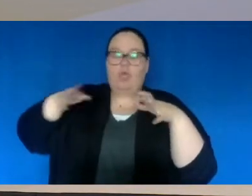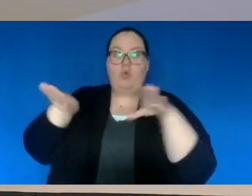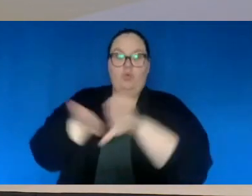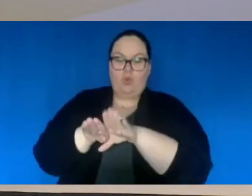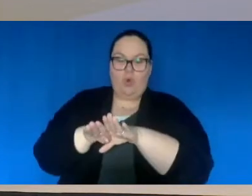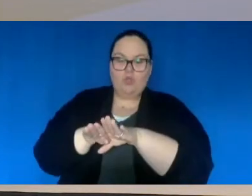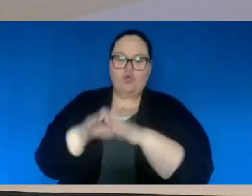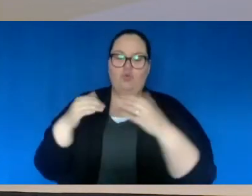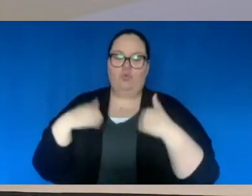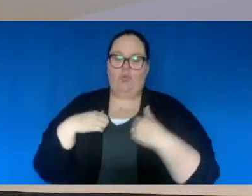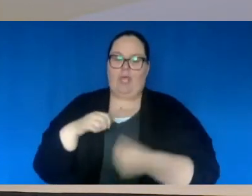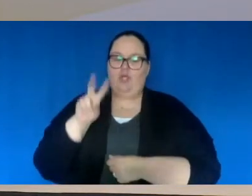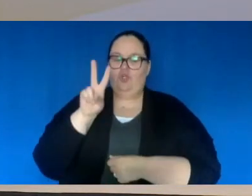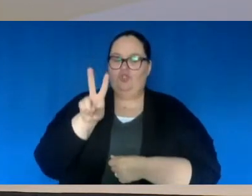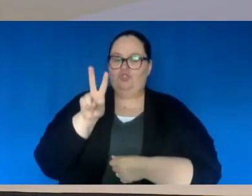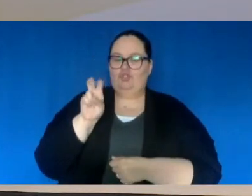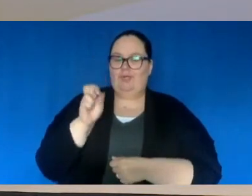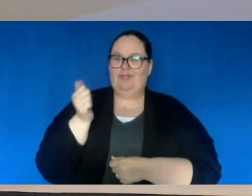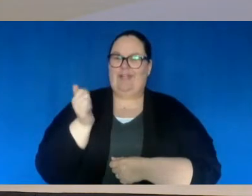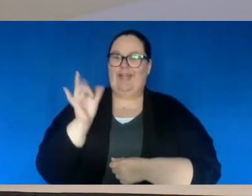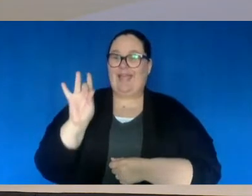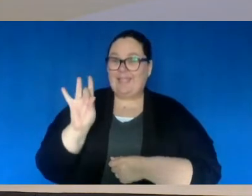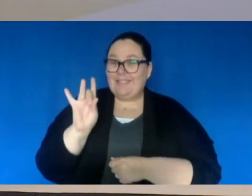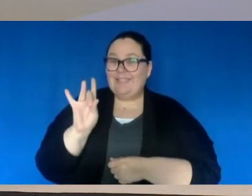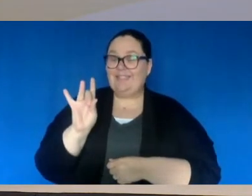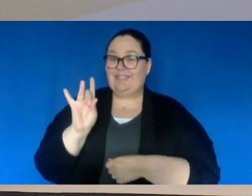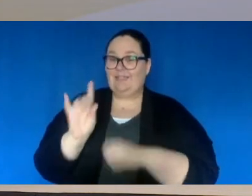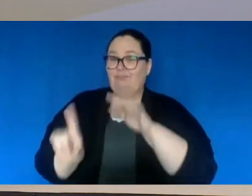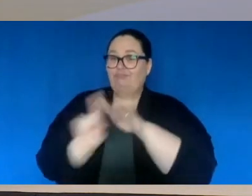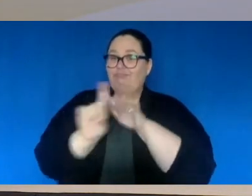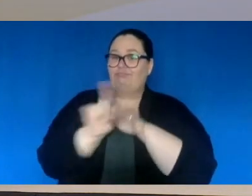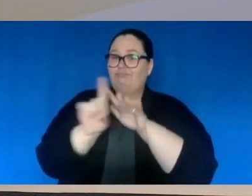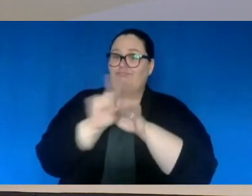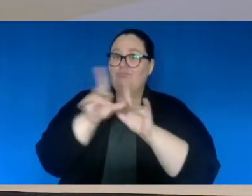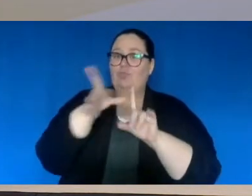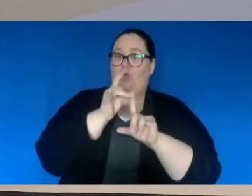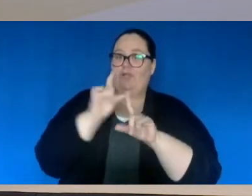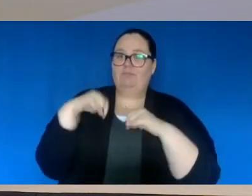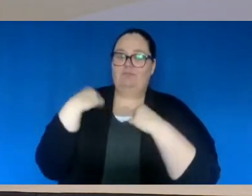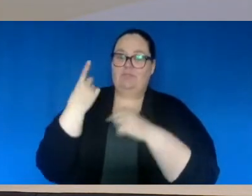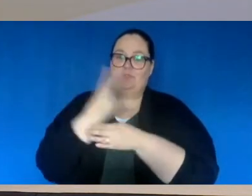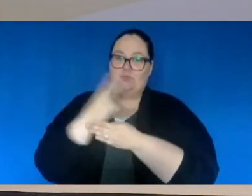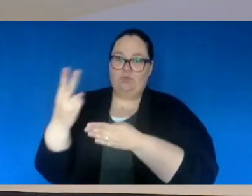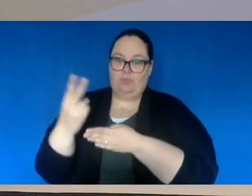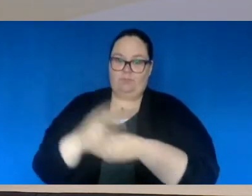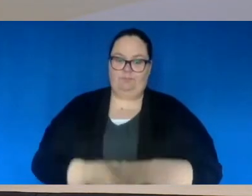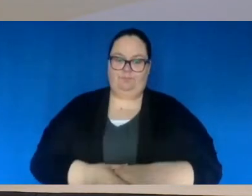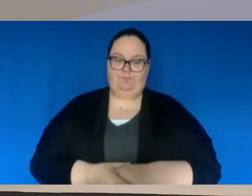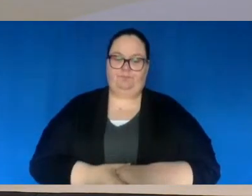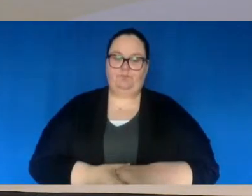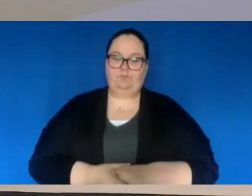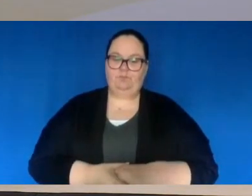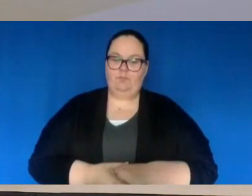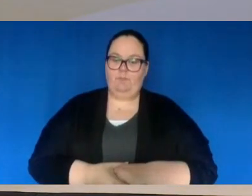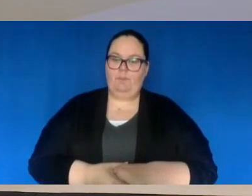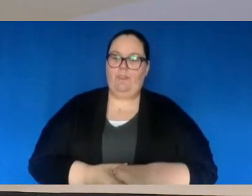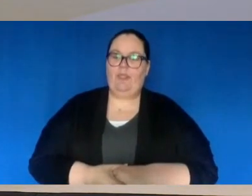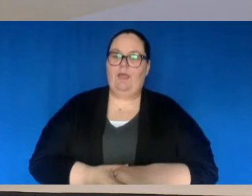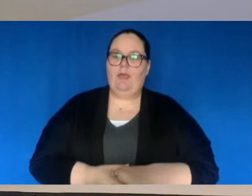in the region in the previous 14 days. There are 261 active cases in Atlantic Canada